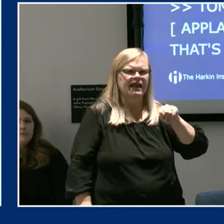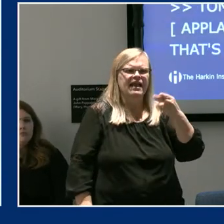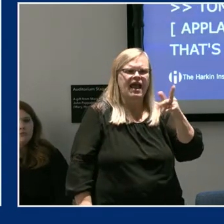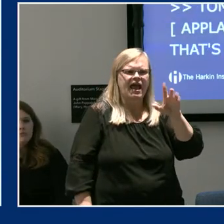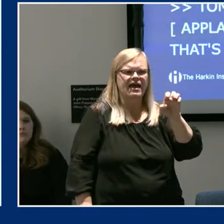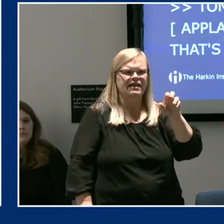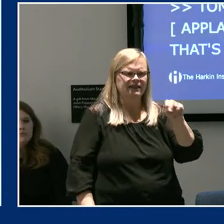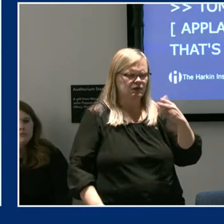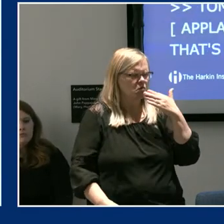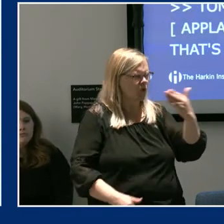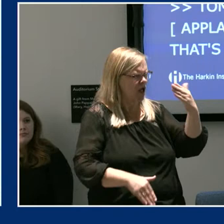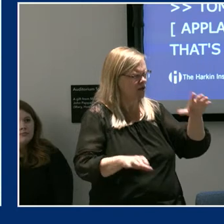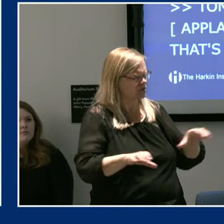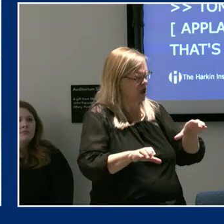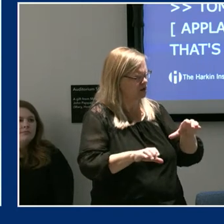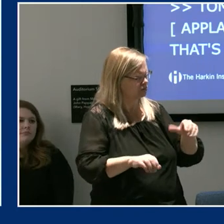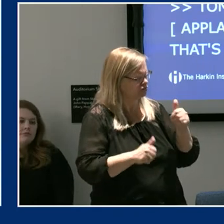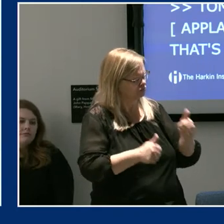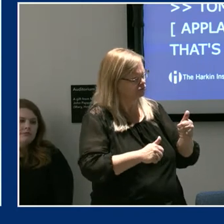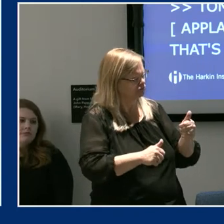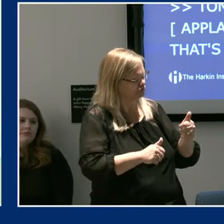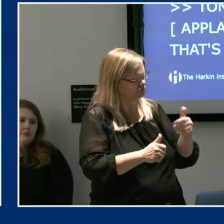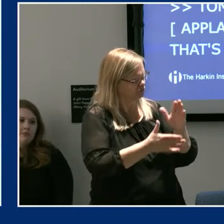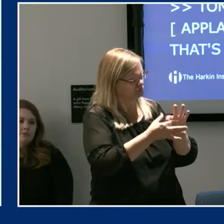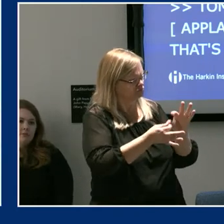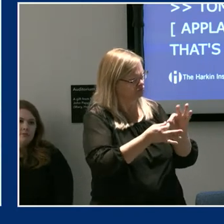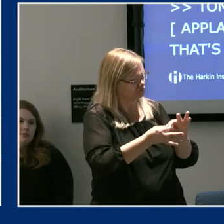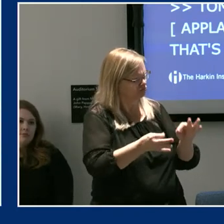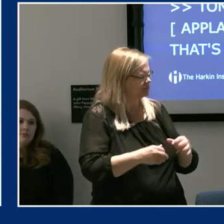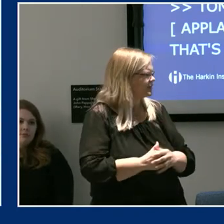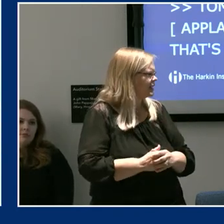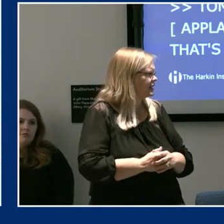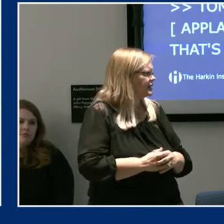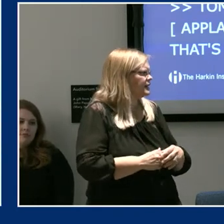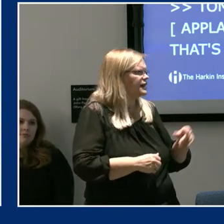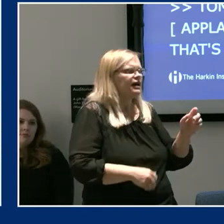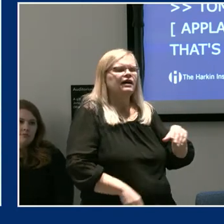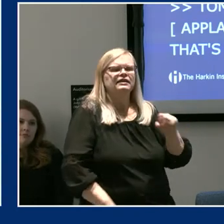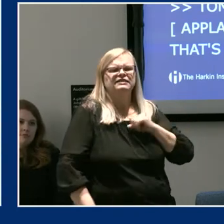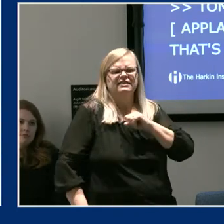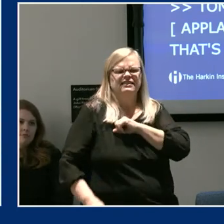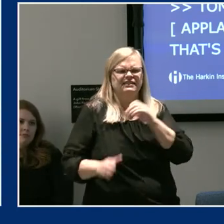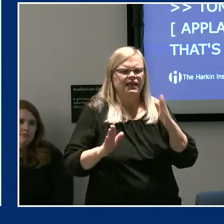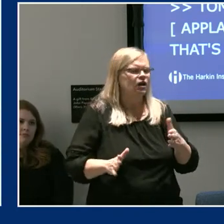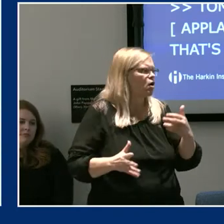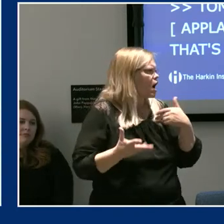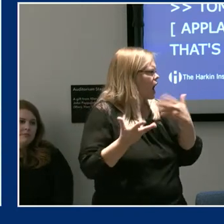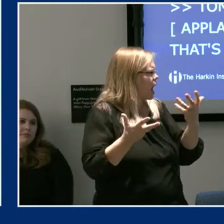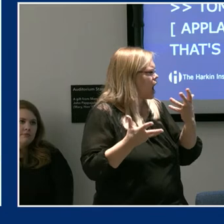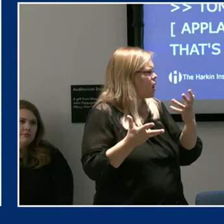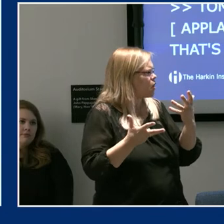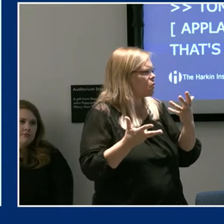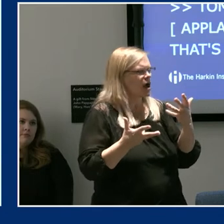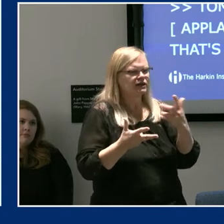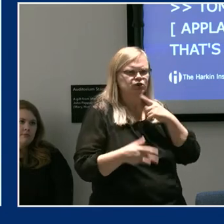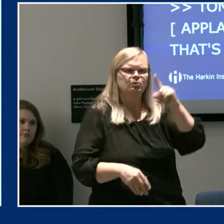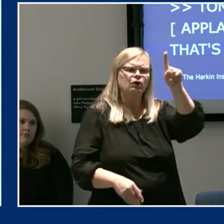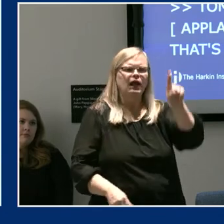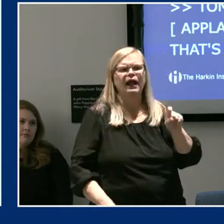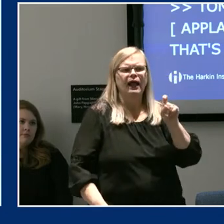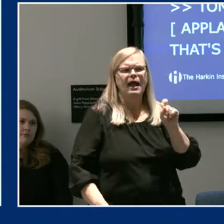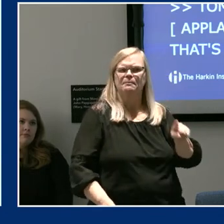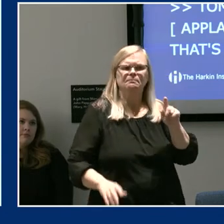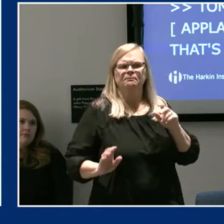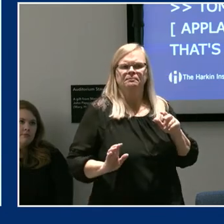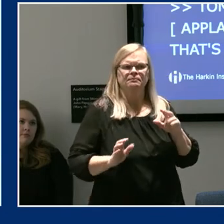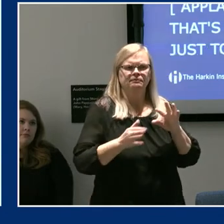That was great, Max. I just, again, to perhaps just put an exclamation point on it,